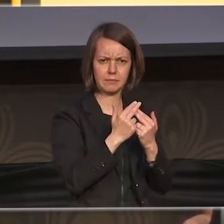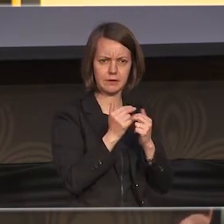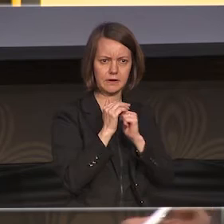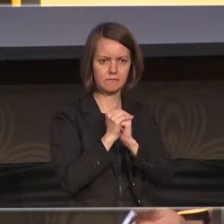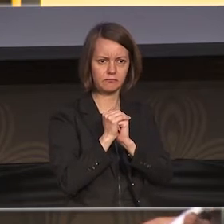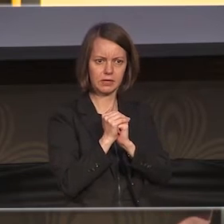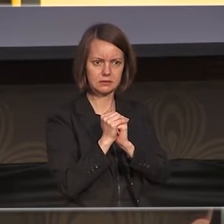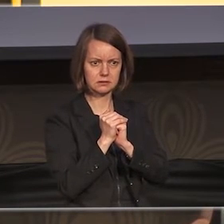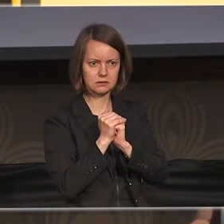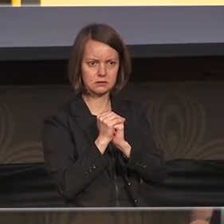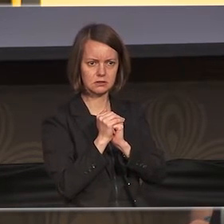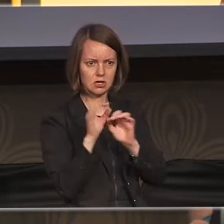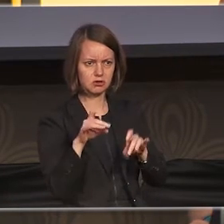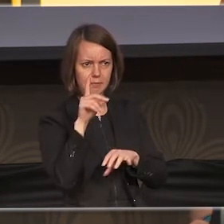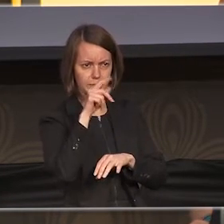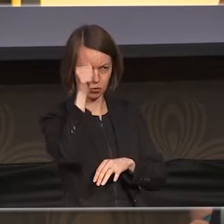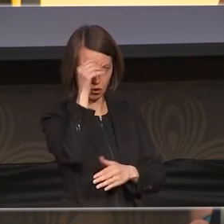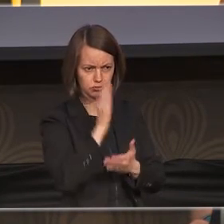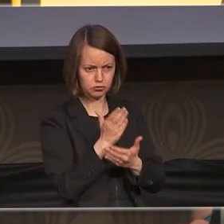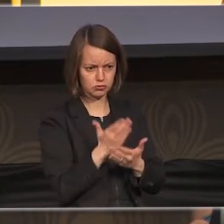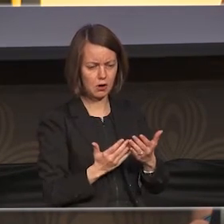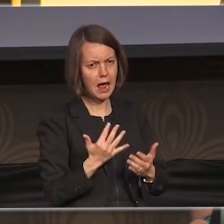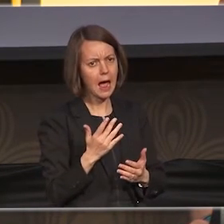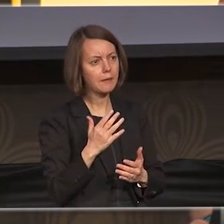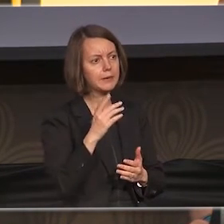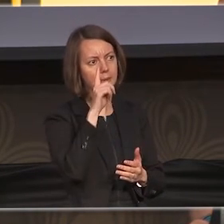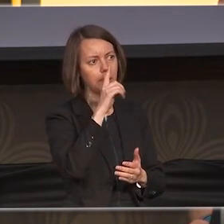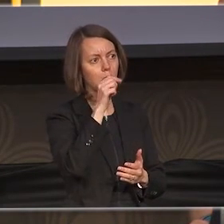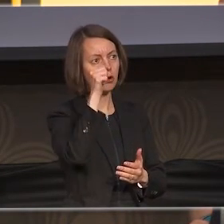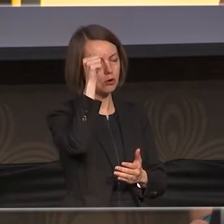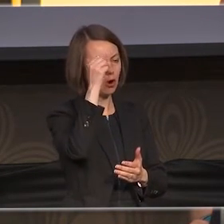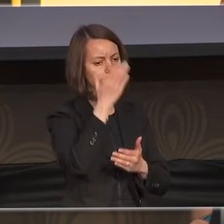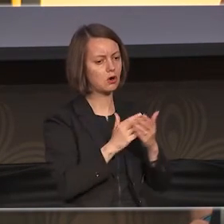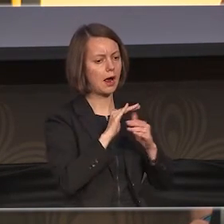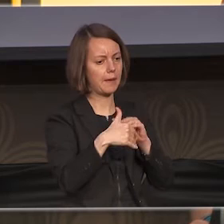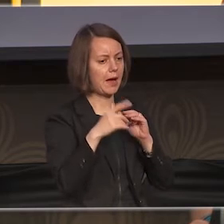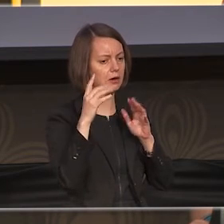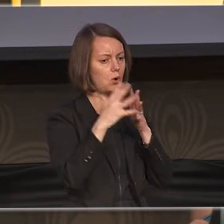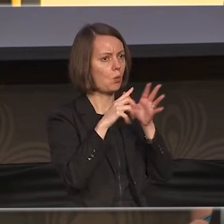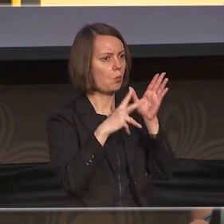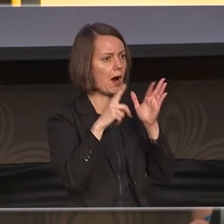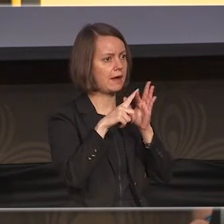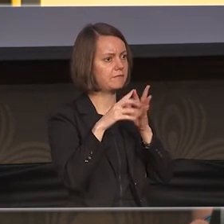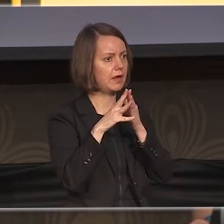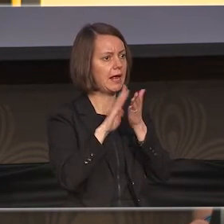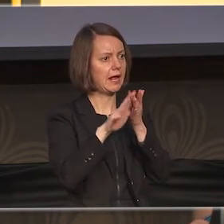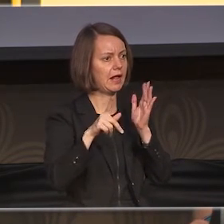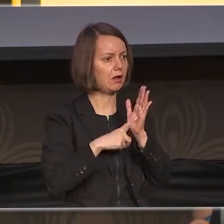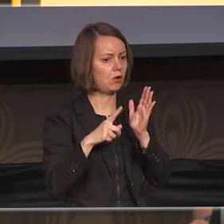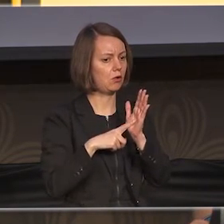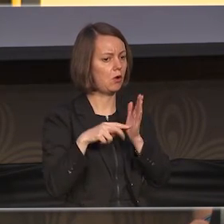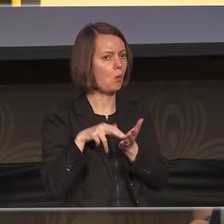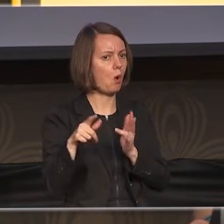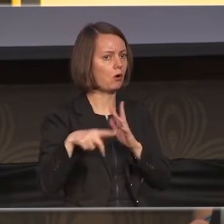fellow Australians, people in this room know the true story of the Wave Hill walk-off? And more importantly, how many understand that these very